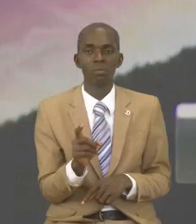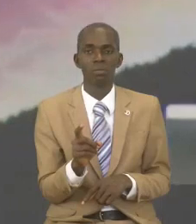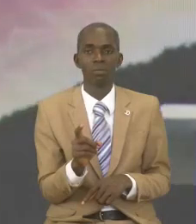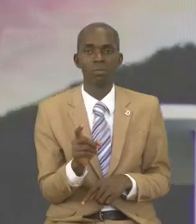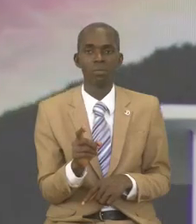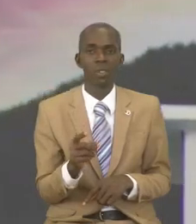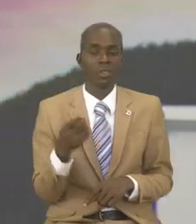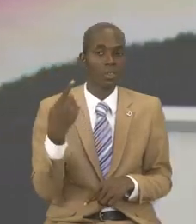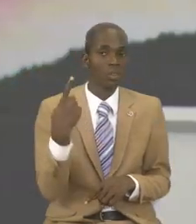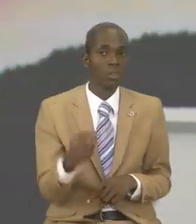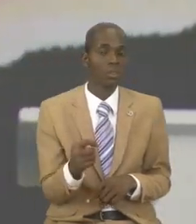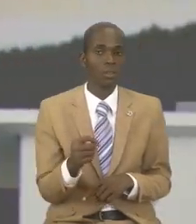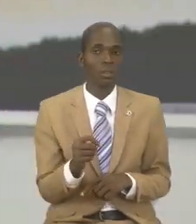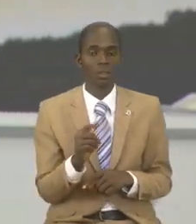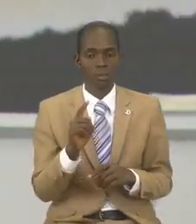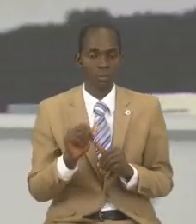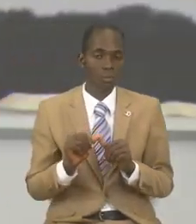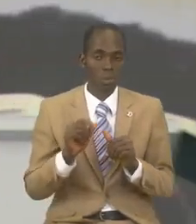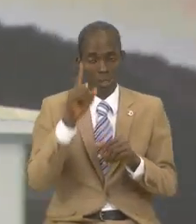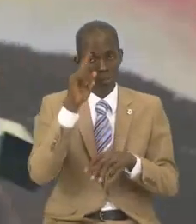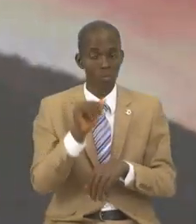the habitual sin,